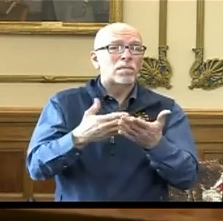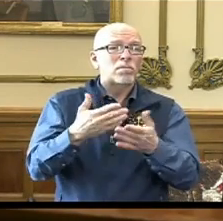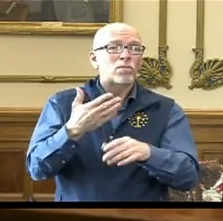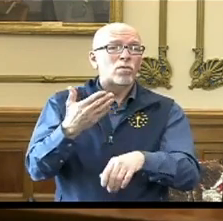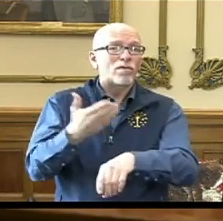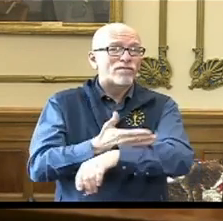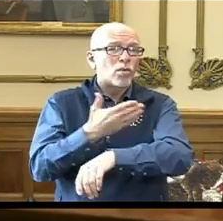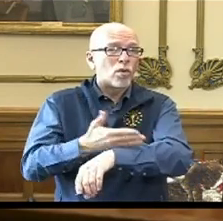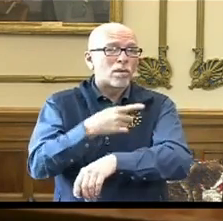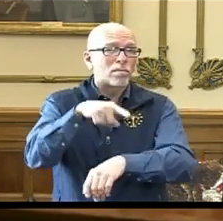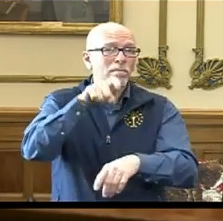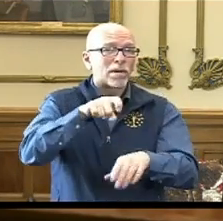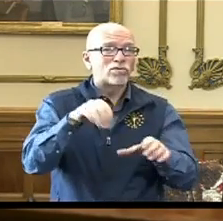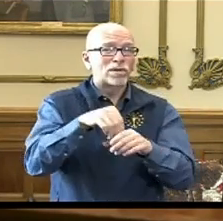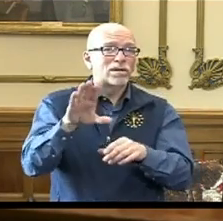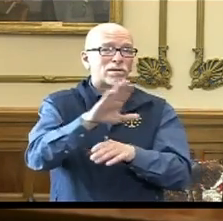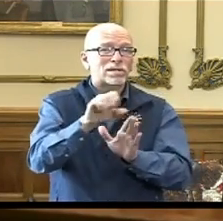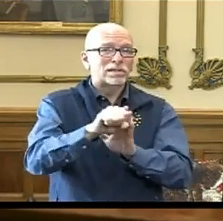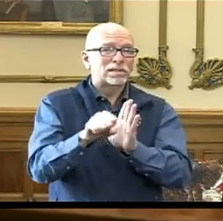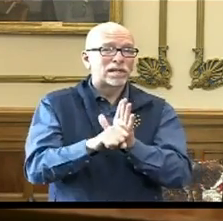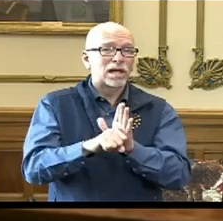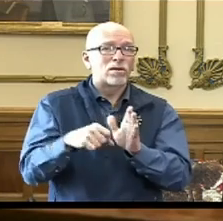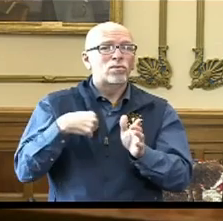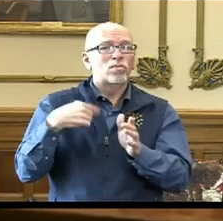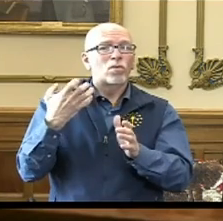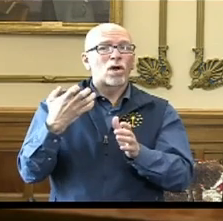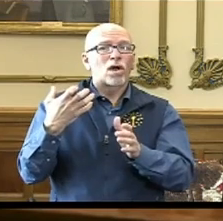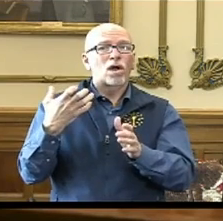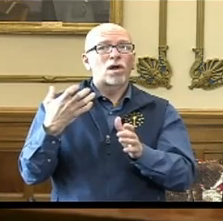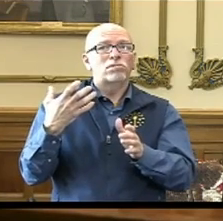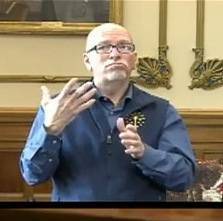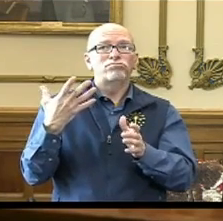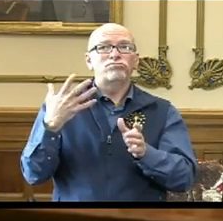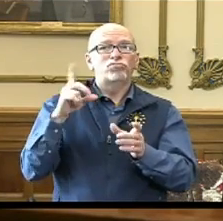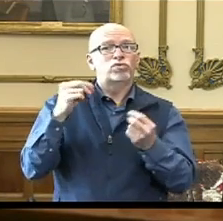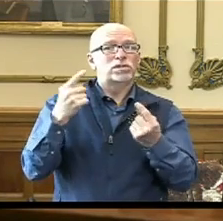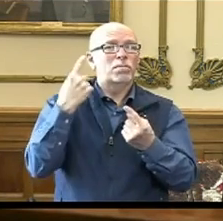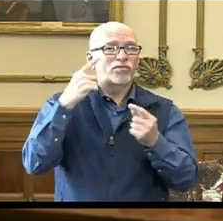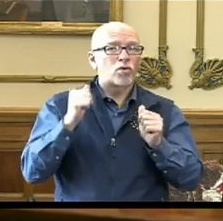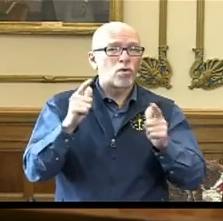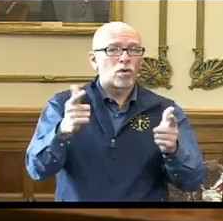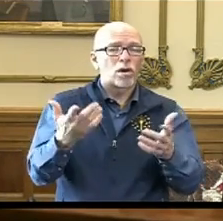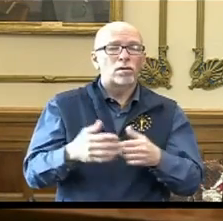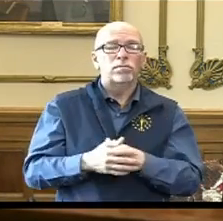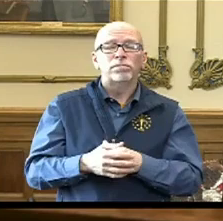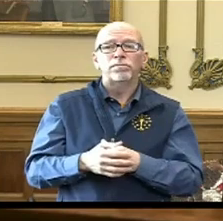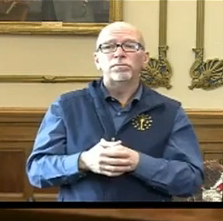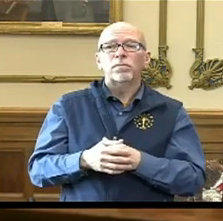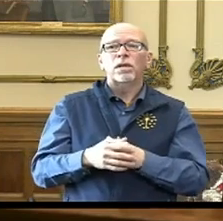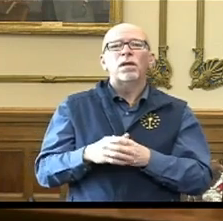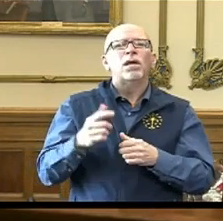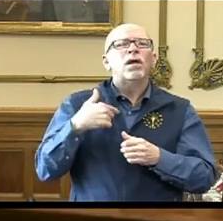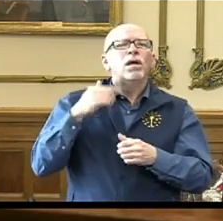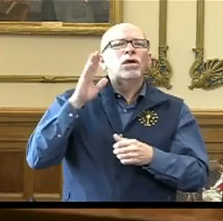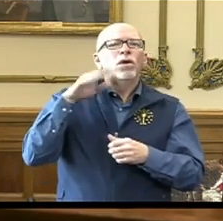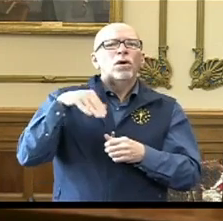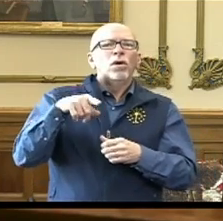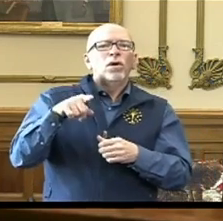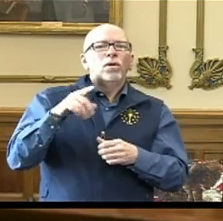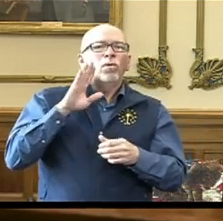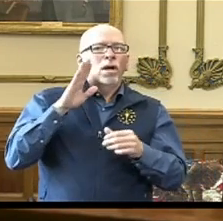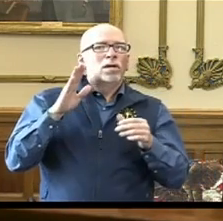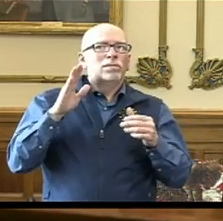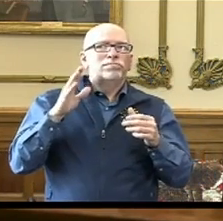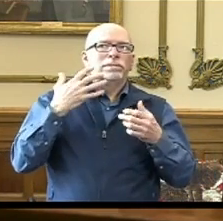to make within a state if we're going to comprehensively look at doing something. Other than I know it's going to be a topic of